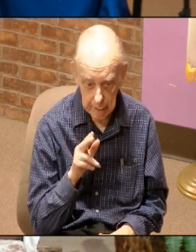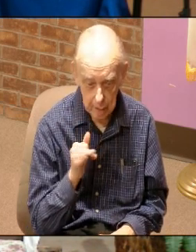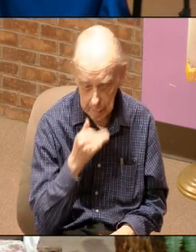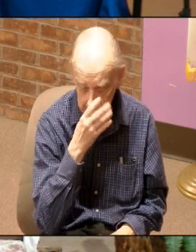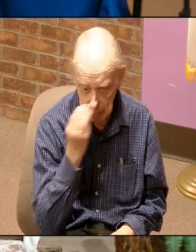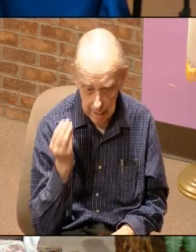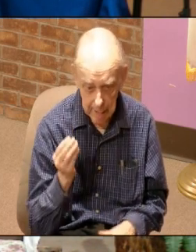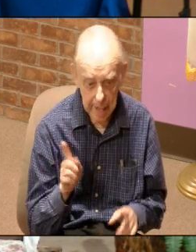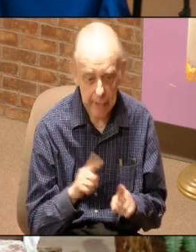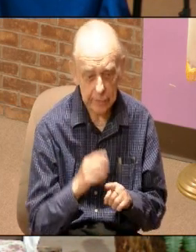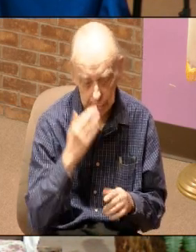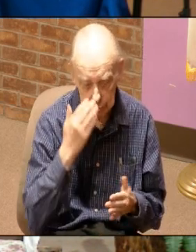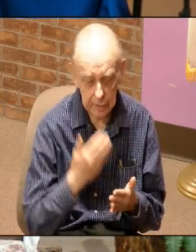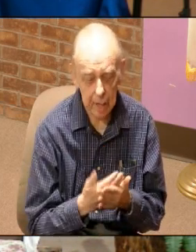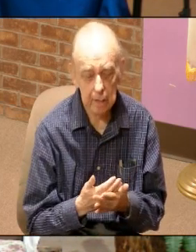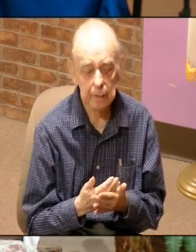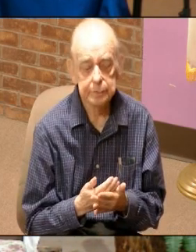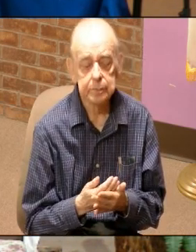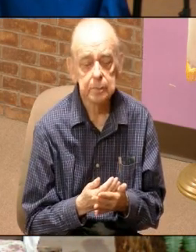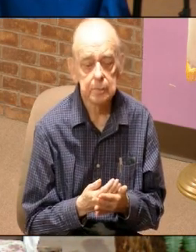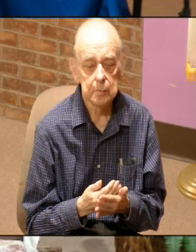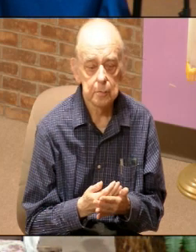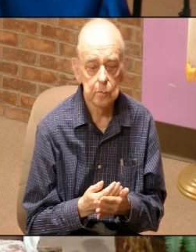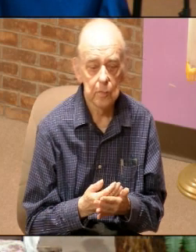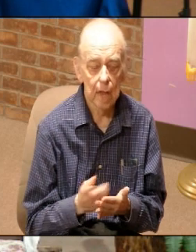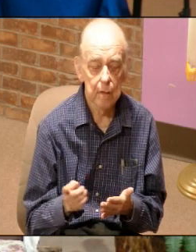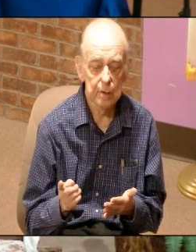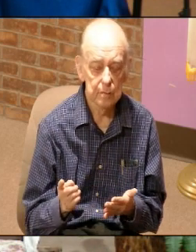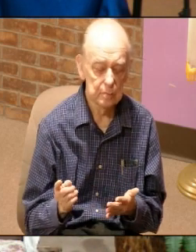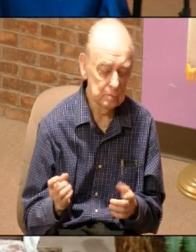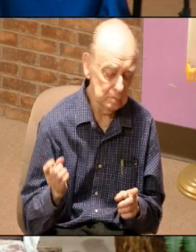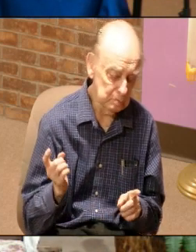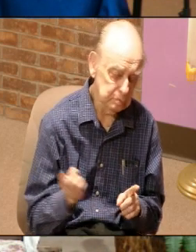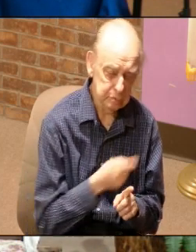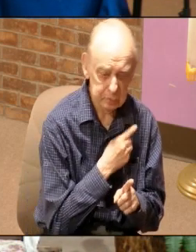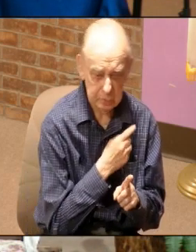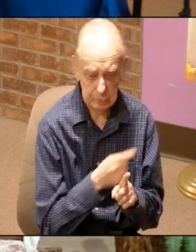as her son is being scourged.